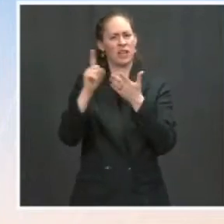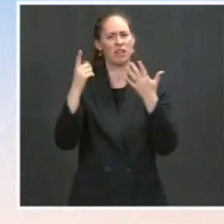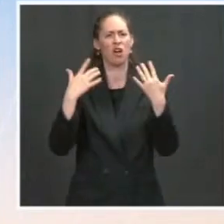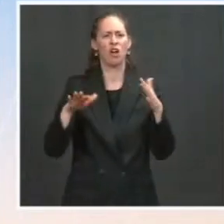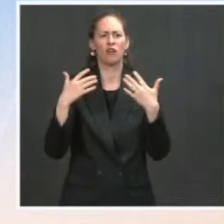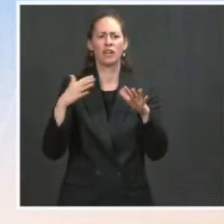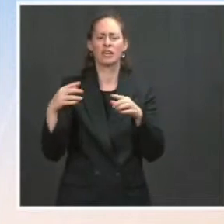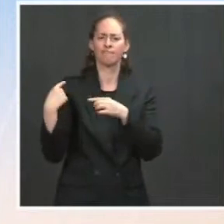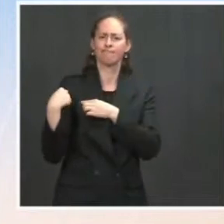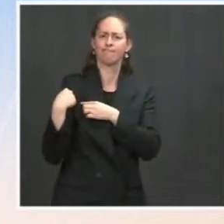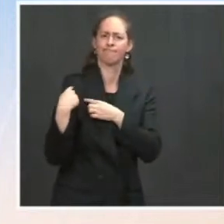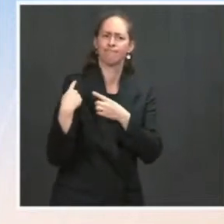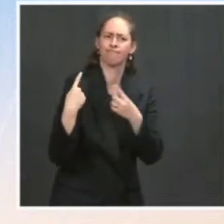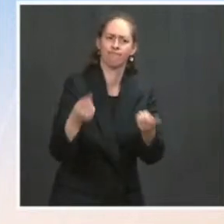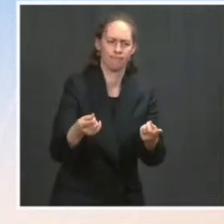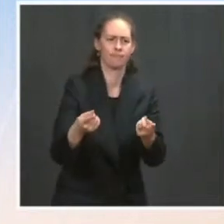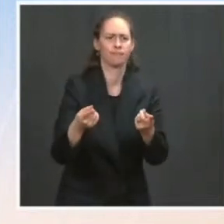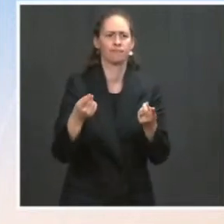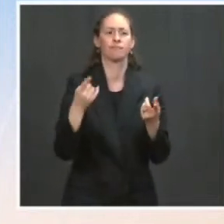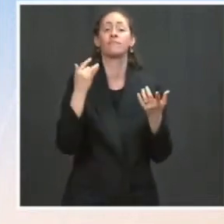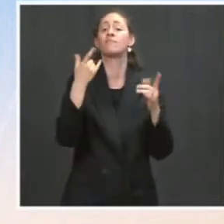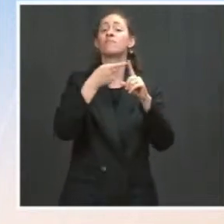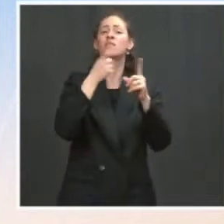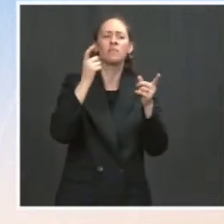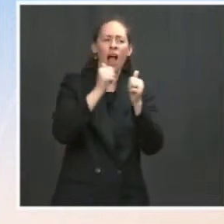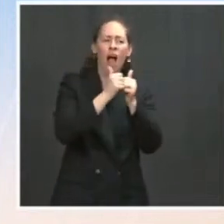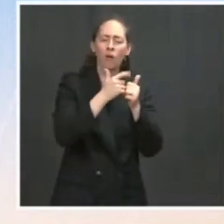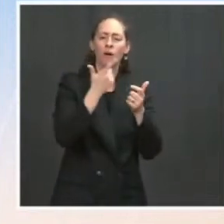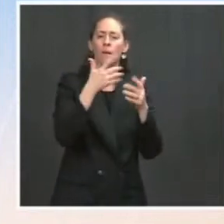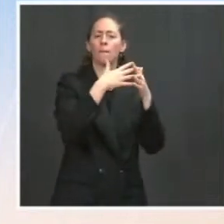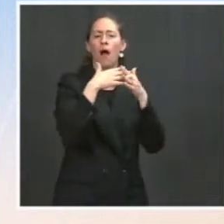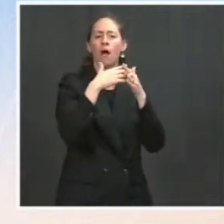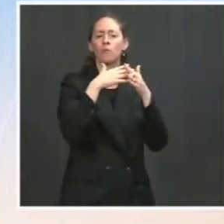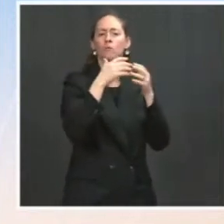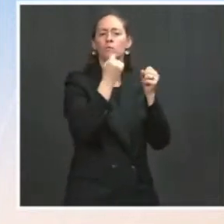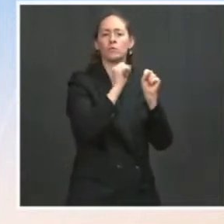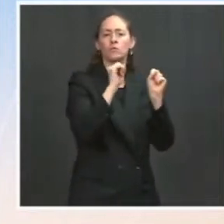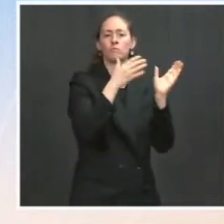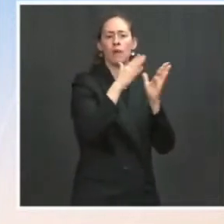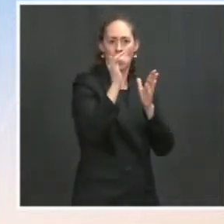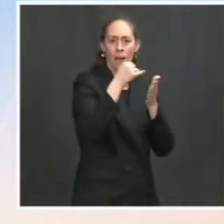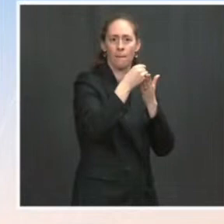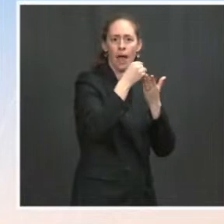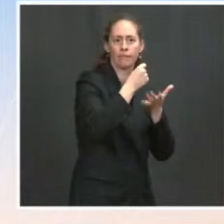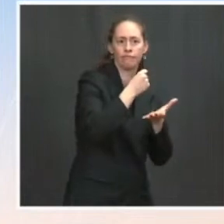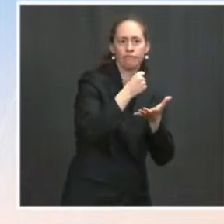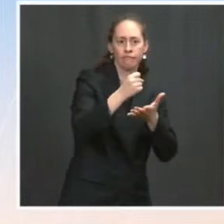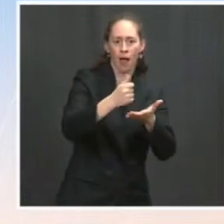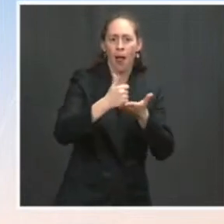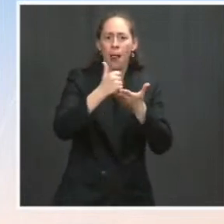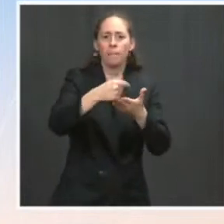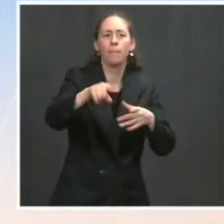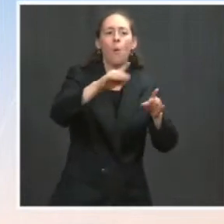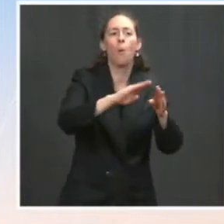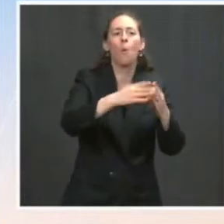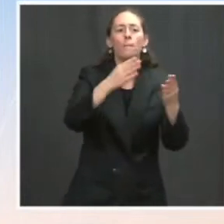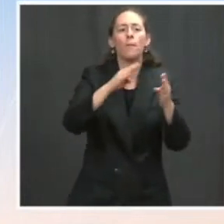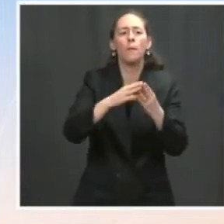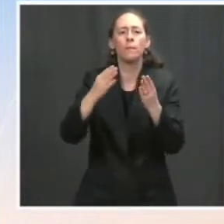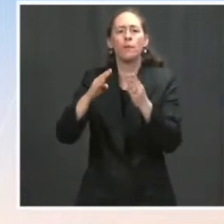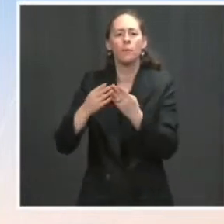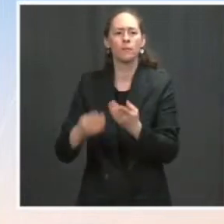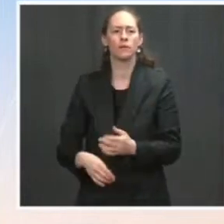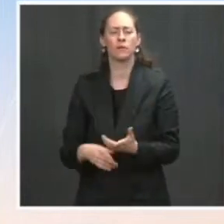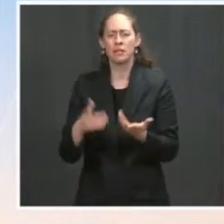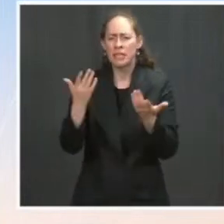funding and as they apply the mitigation measures. So I'm not sure, but was there specific data you were referring to, or? It's not just the